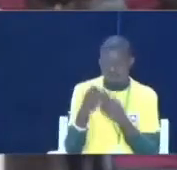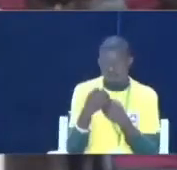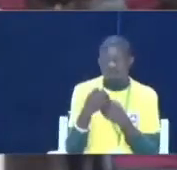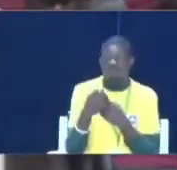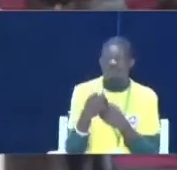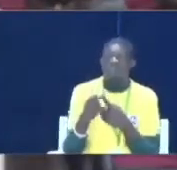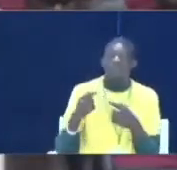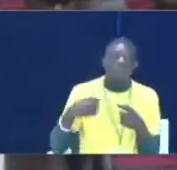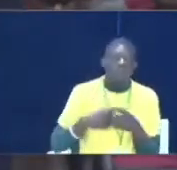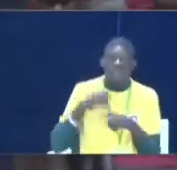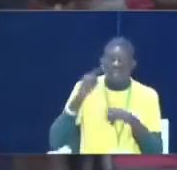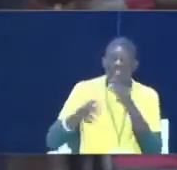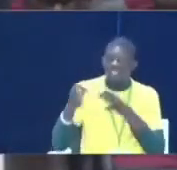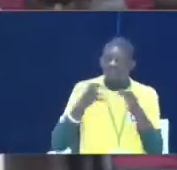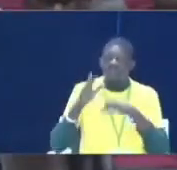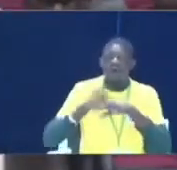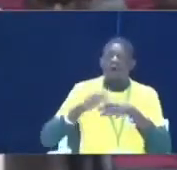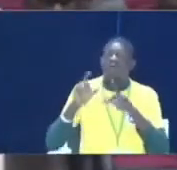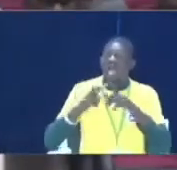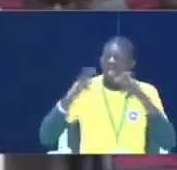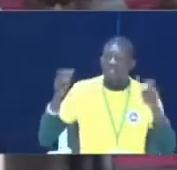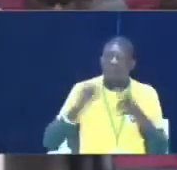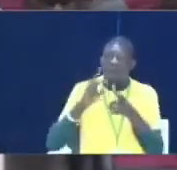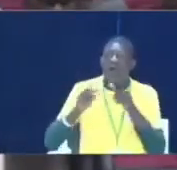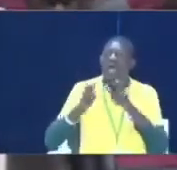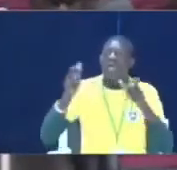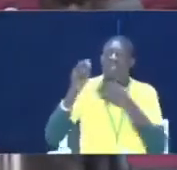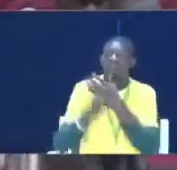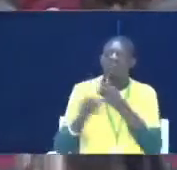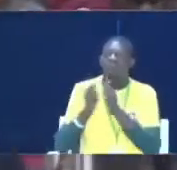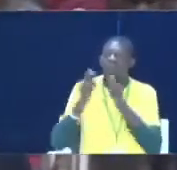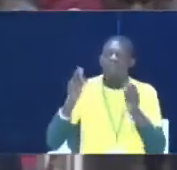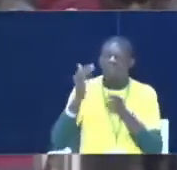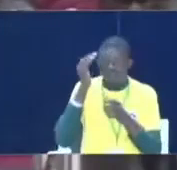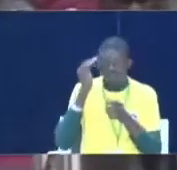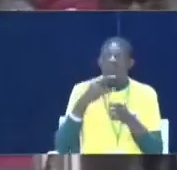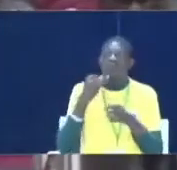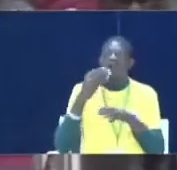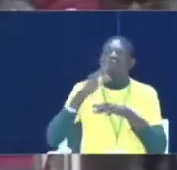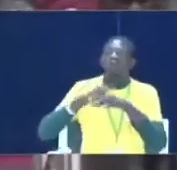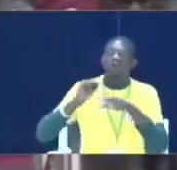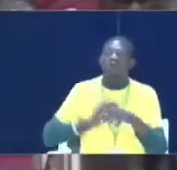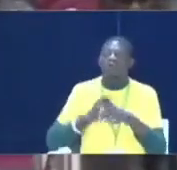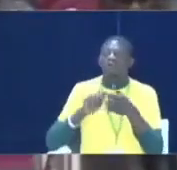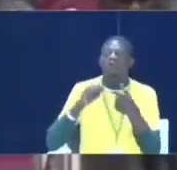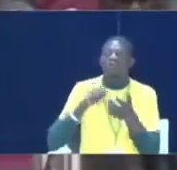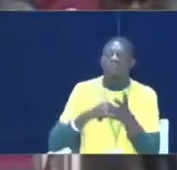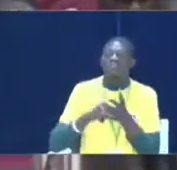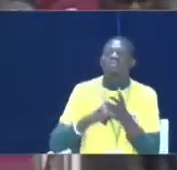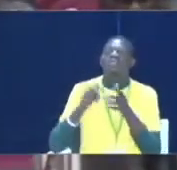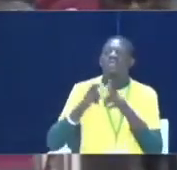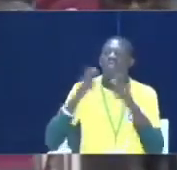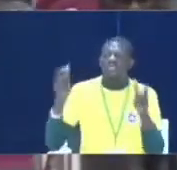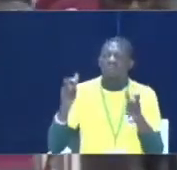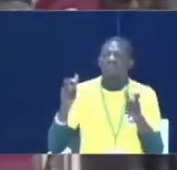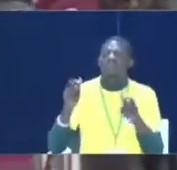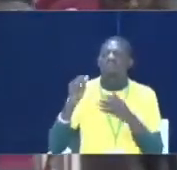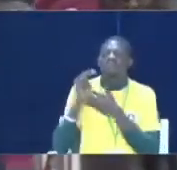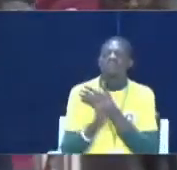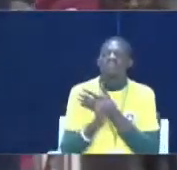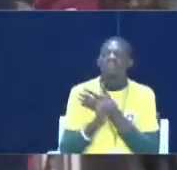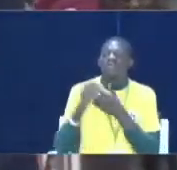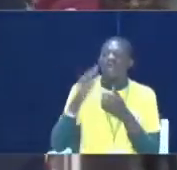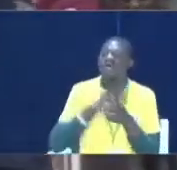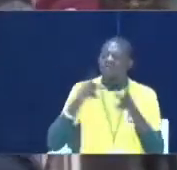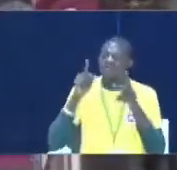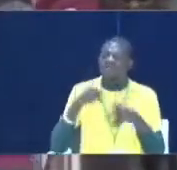can't talk about enlarge or enlargement without knowing the one who has called us into this mandate of enlargement. And